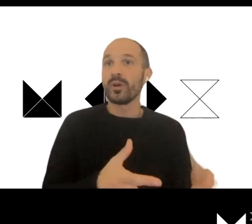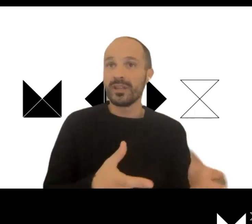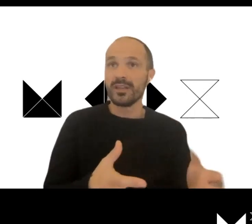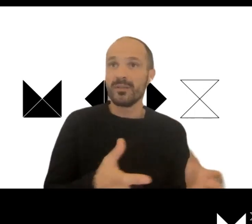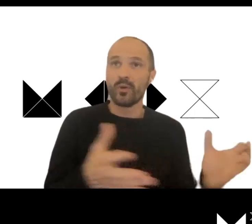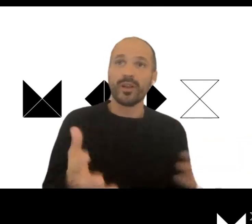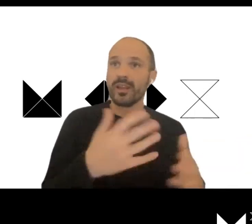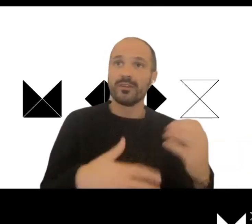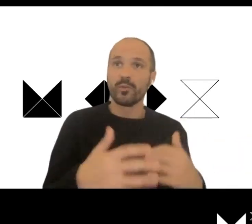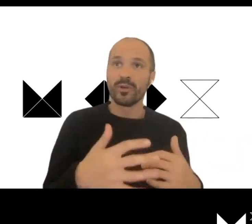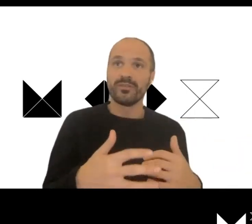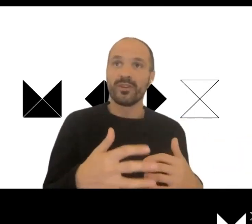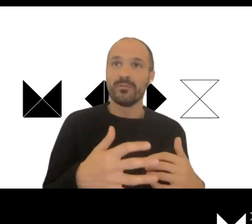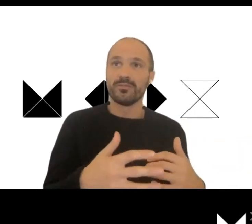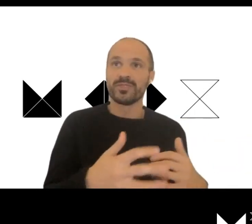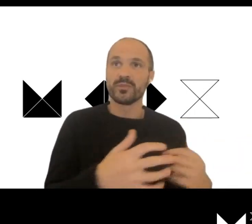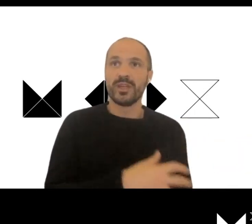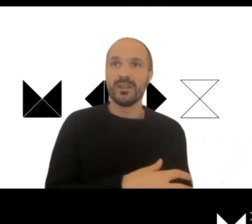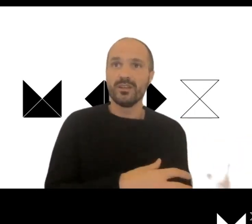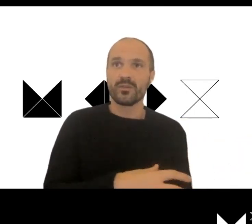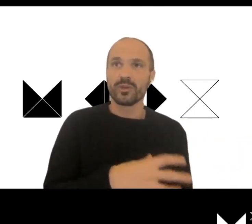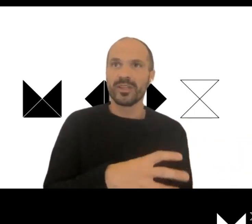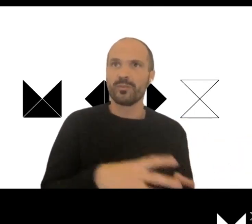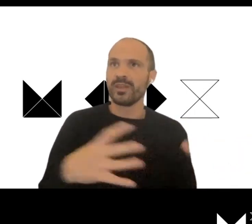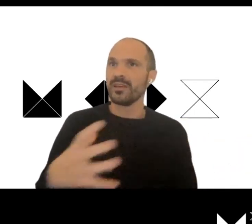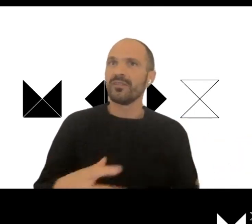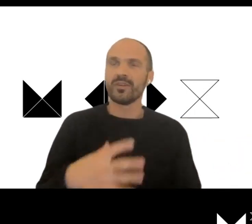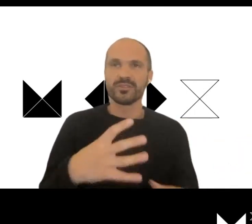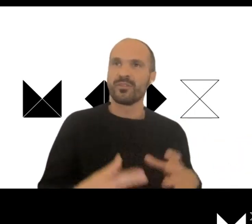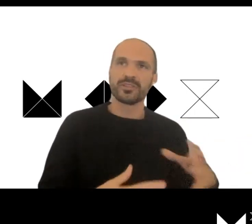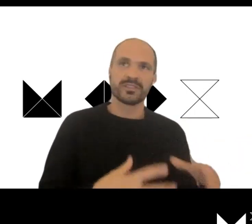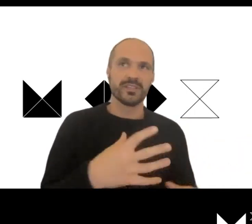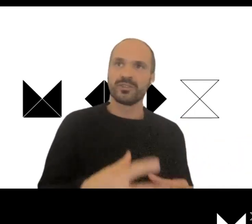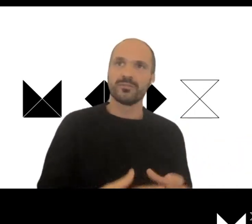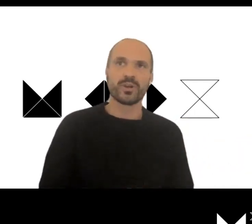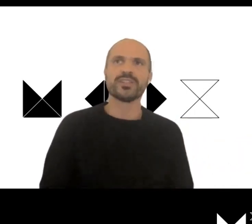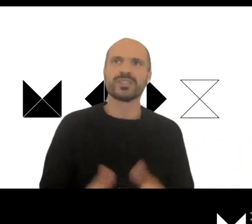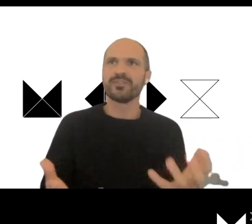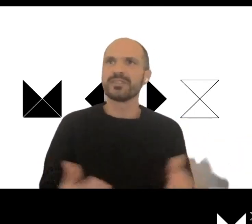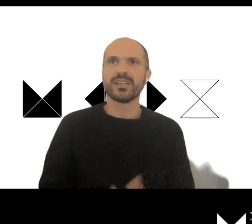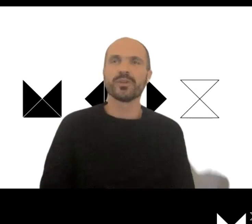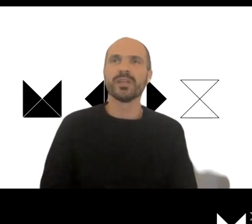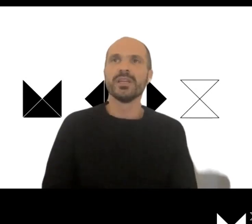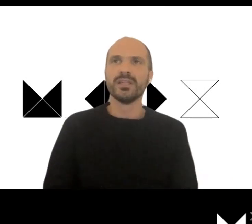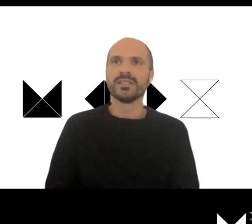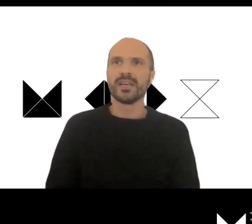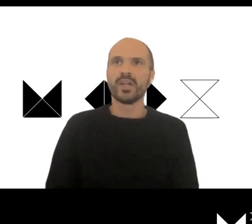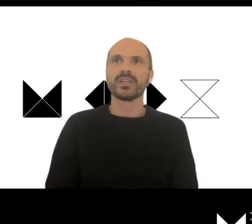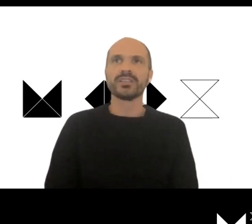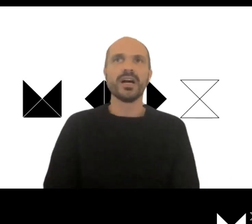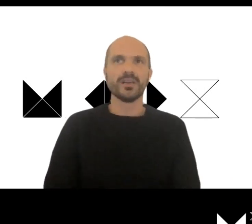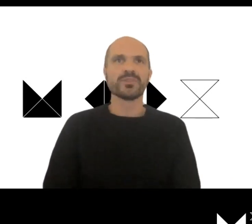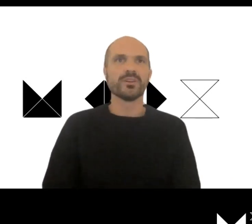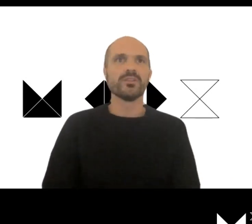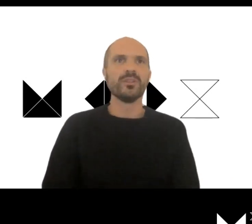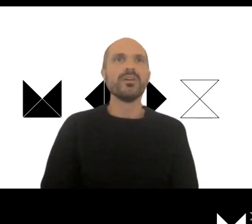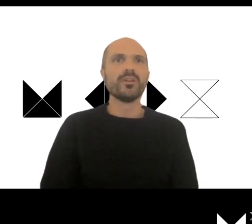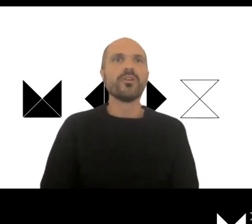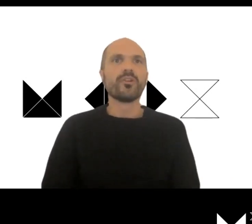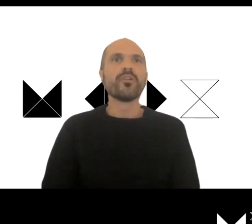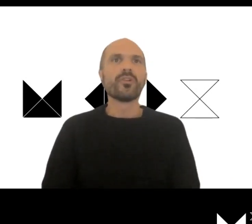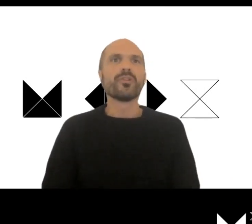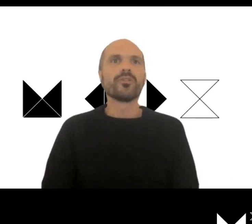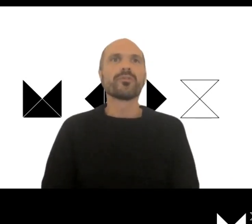be importing wood from Sweden, or would there be also forestation project? Obviously that would take a long time, so.